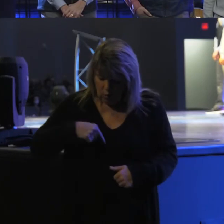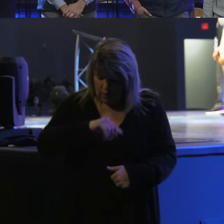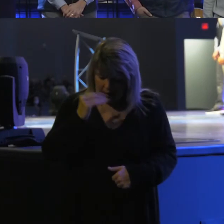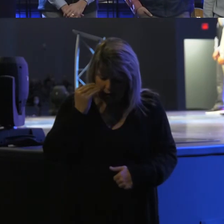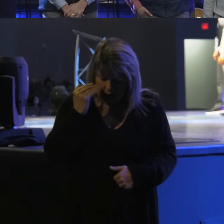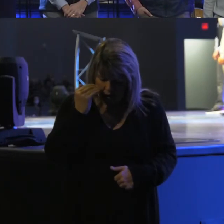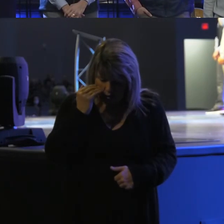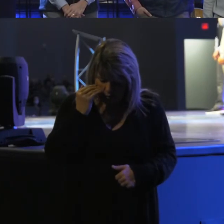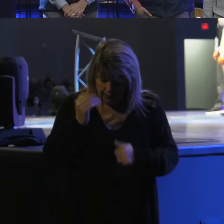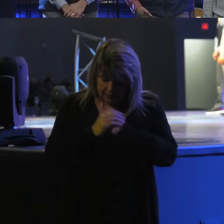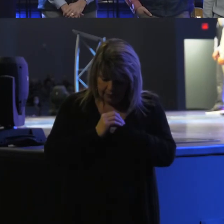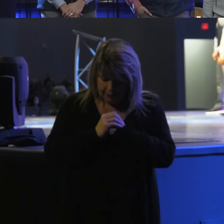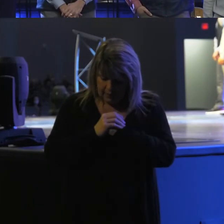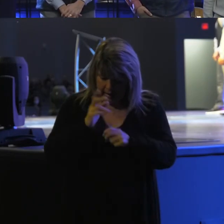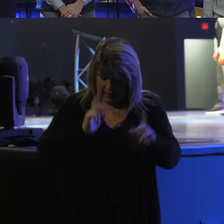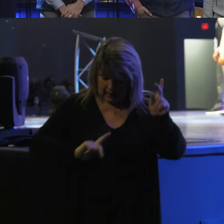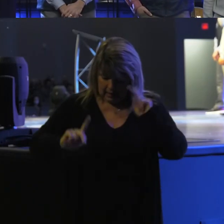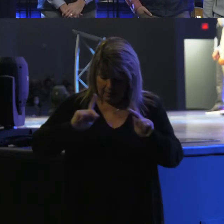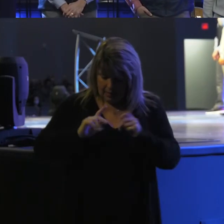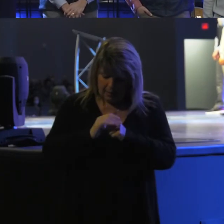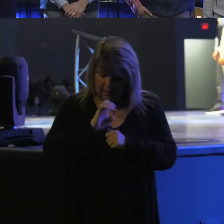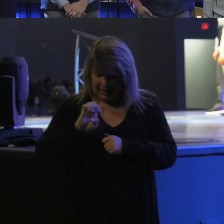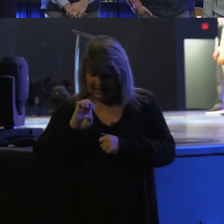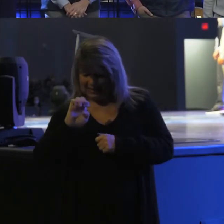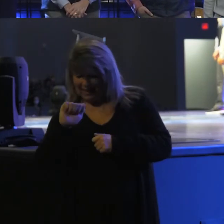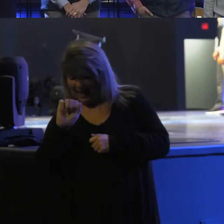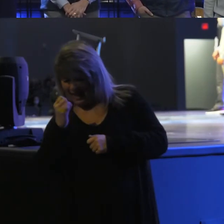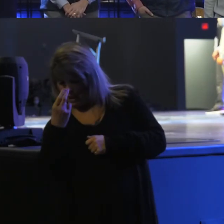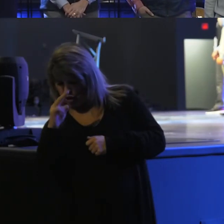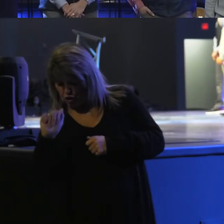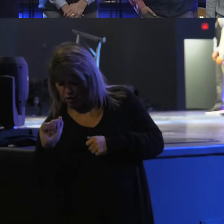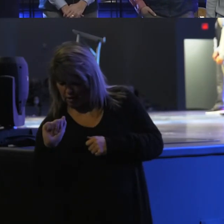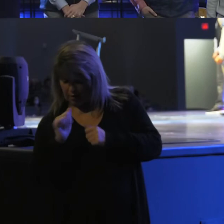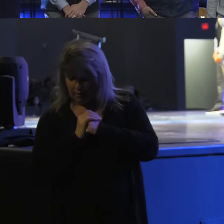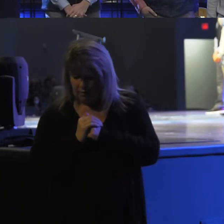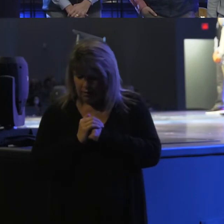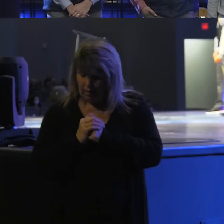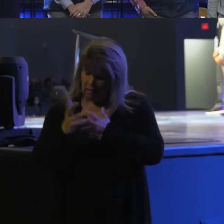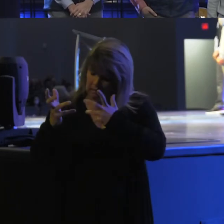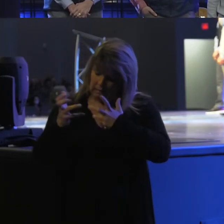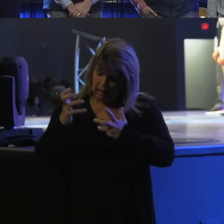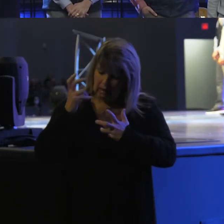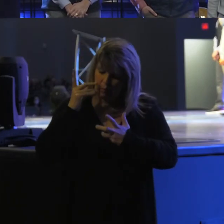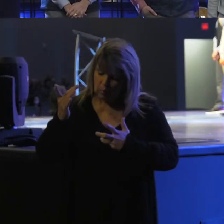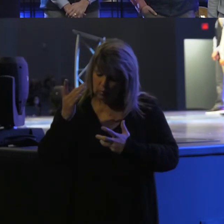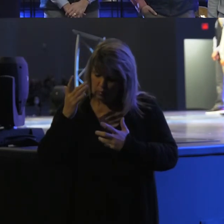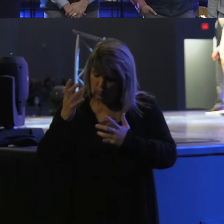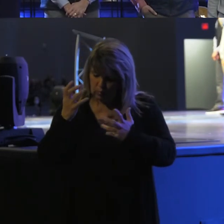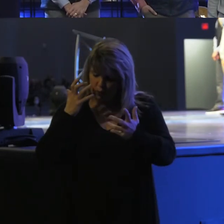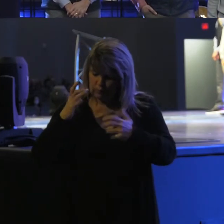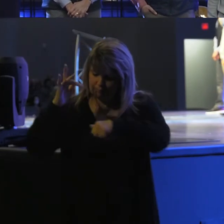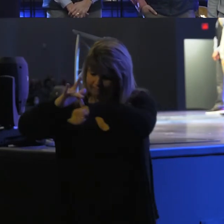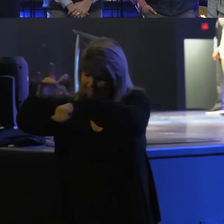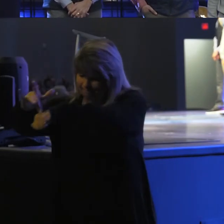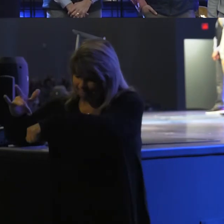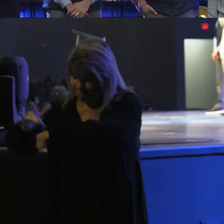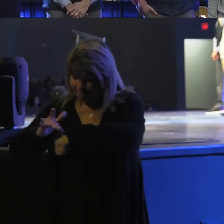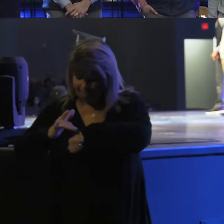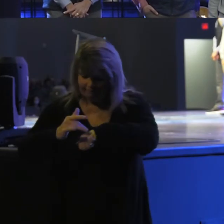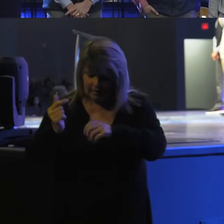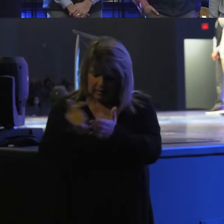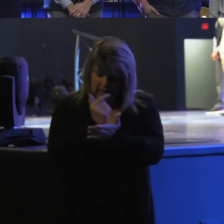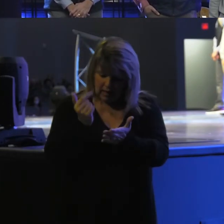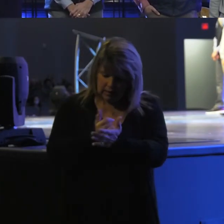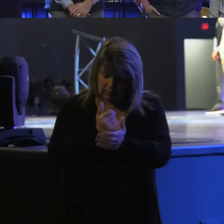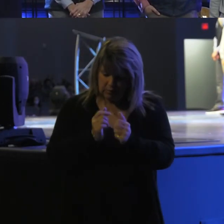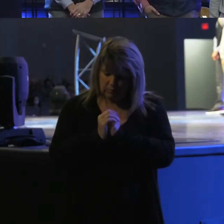that that the peoples of East Asia, that they are longing to see reached with the gospel. It's the most